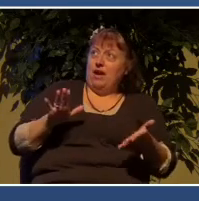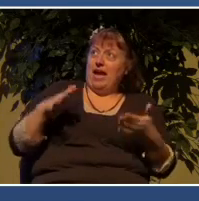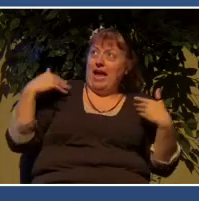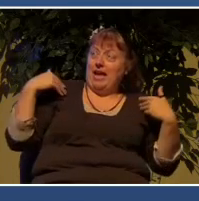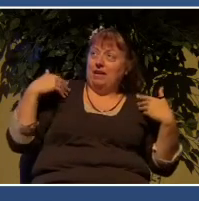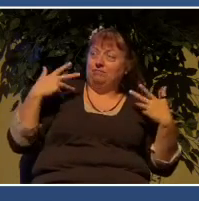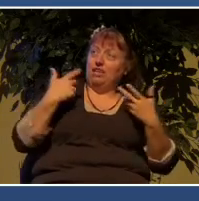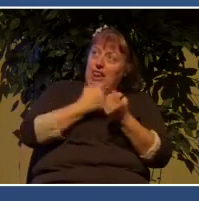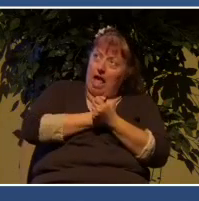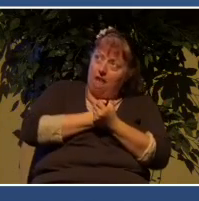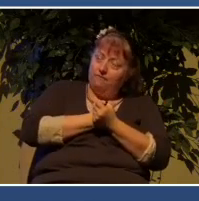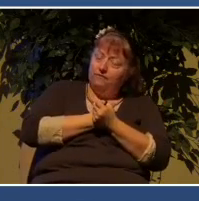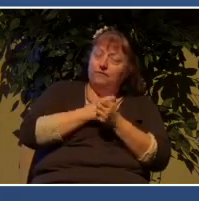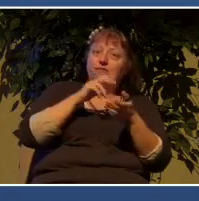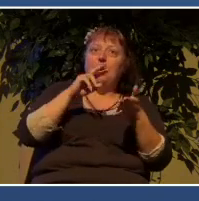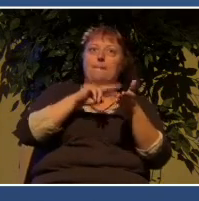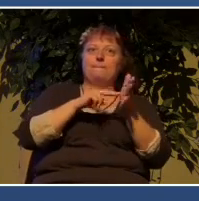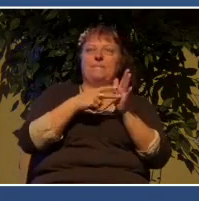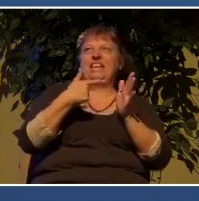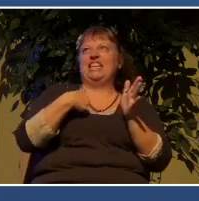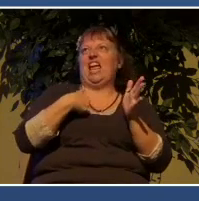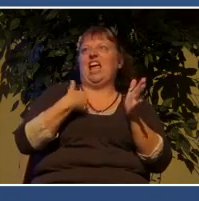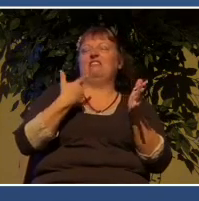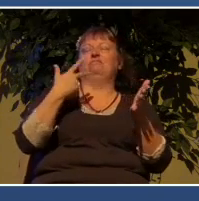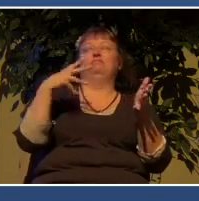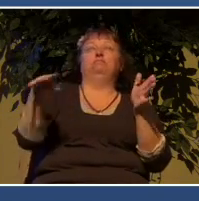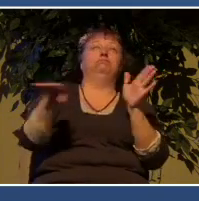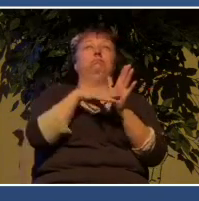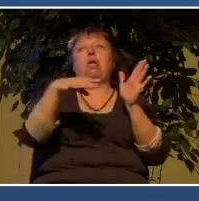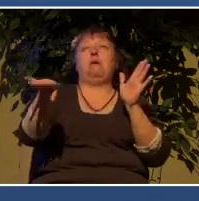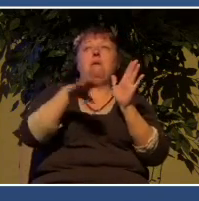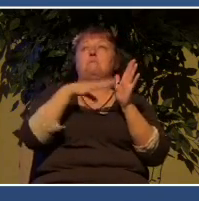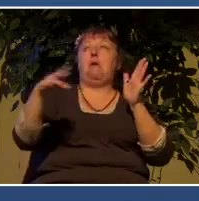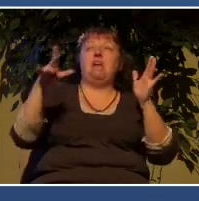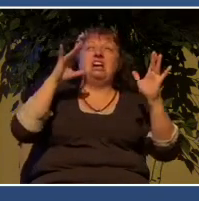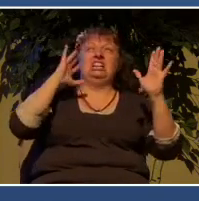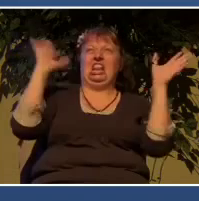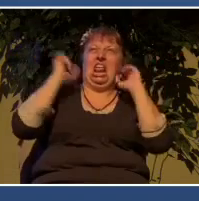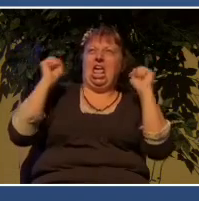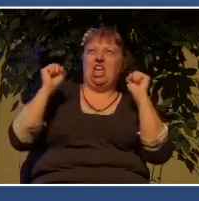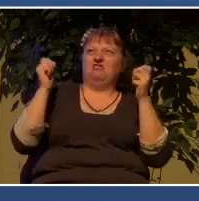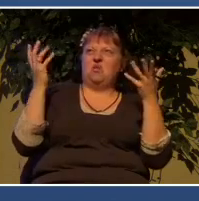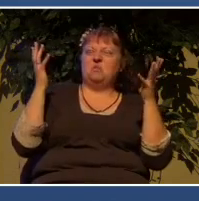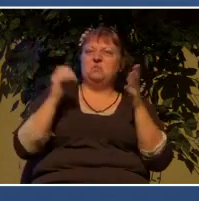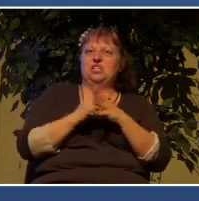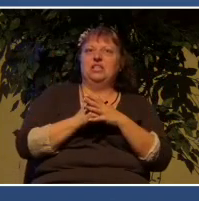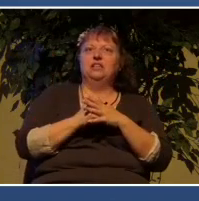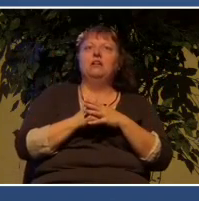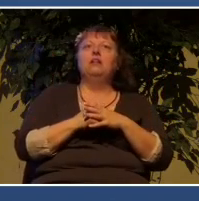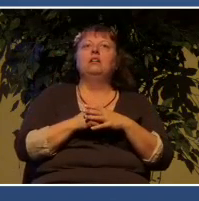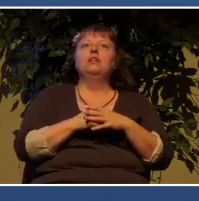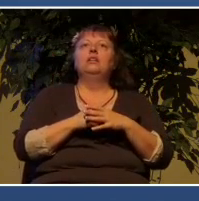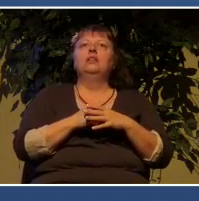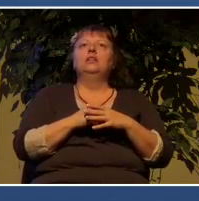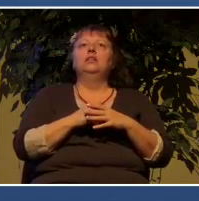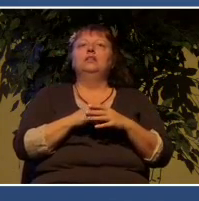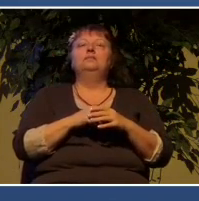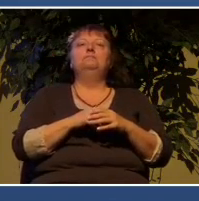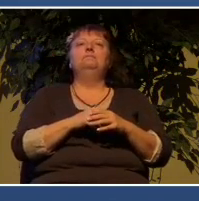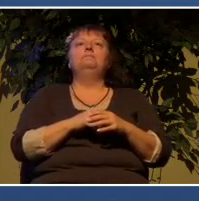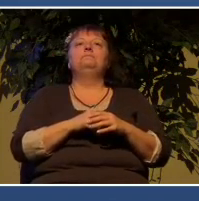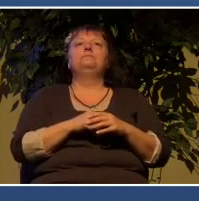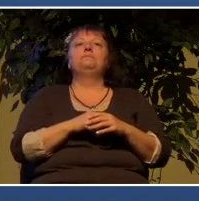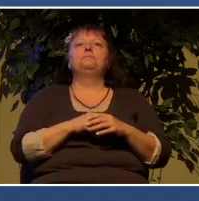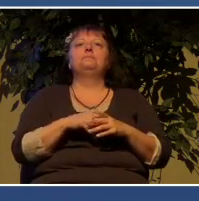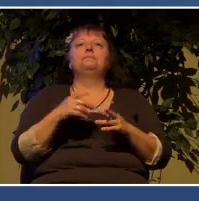gong or a clanging cymbal. If I have the gift of prophecy and can fathom all mysteries and all knowledge, and if